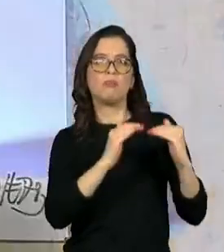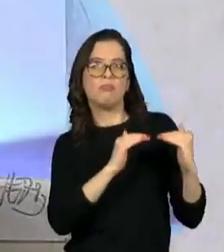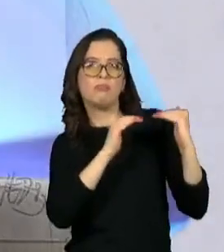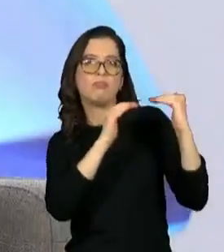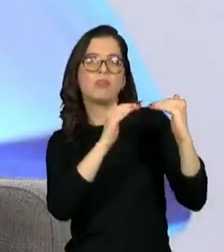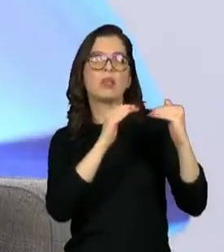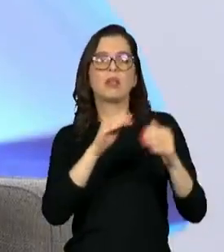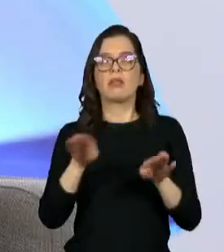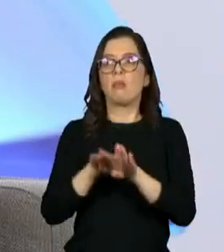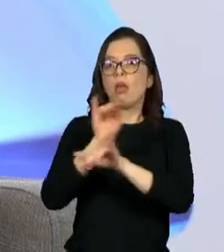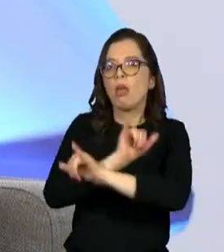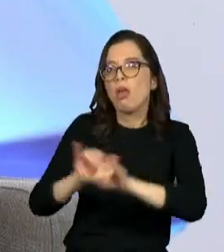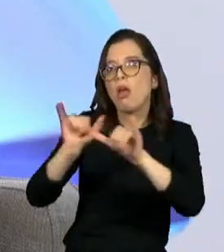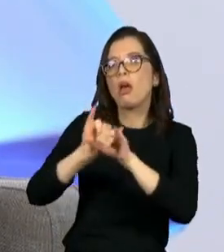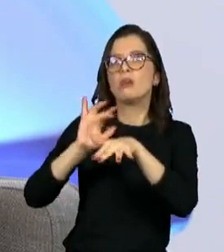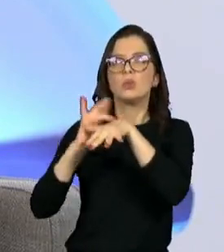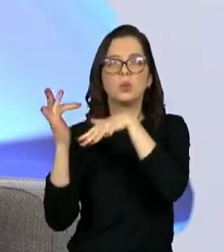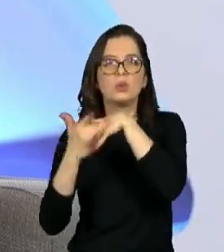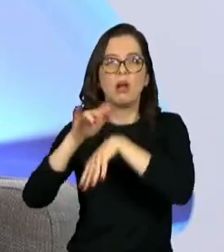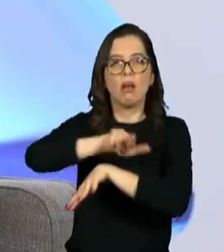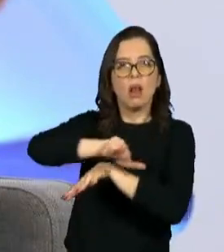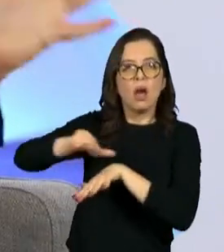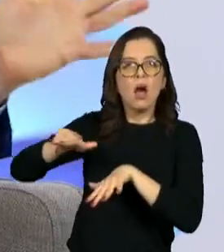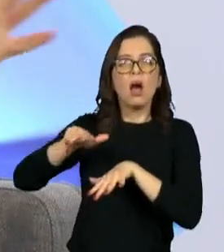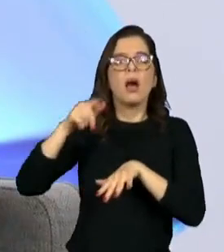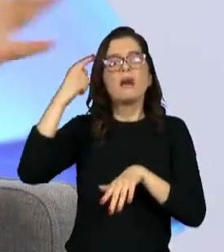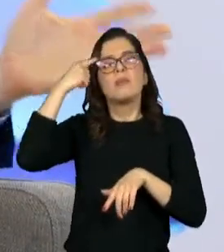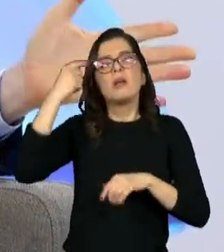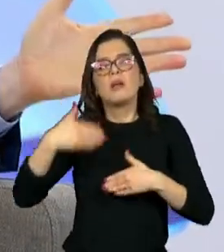and media elites into the role that